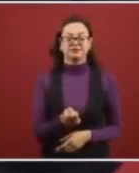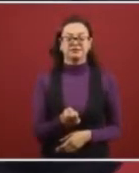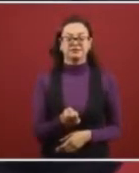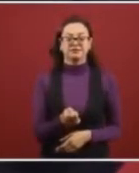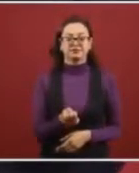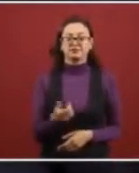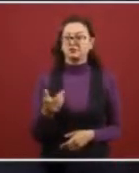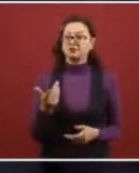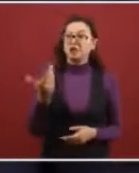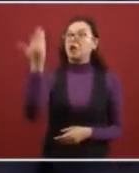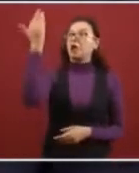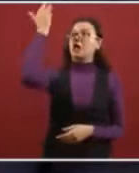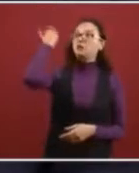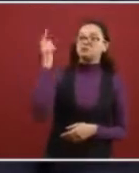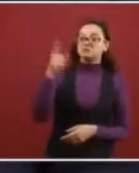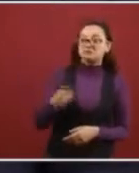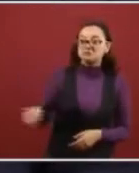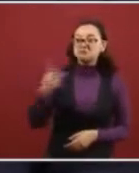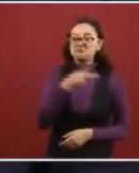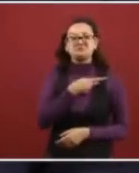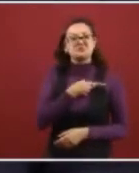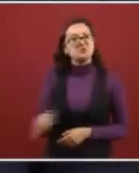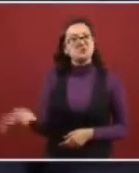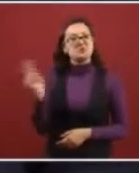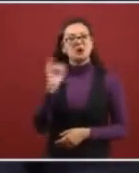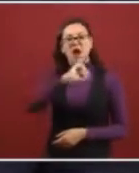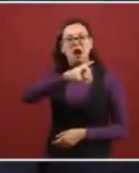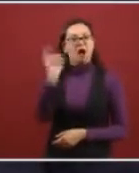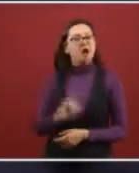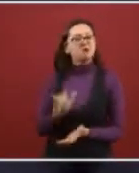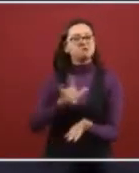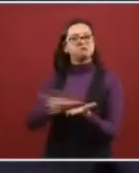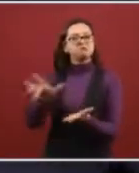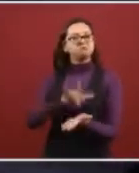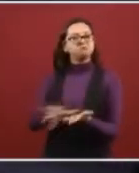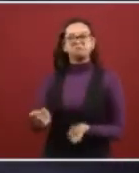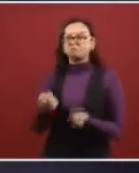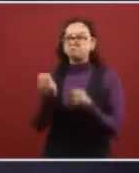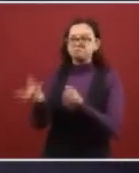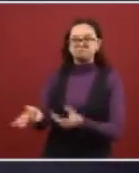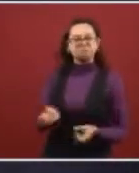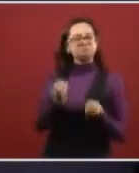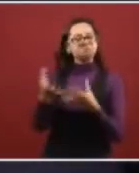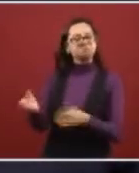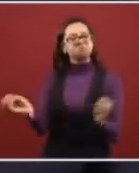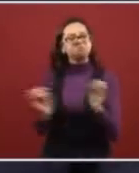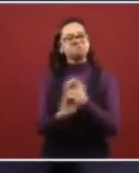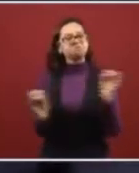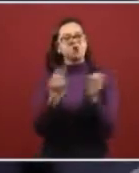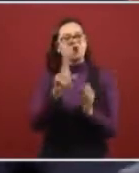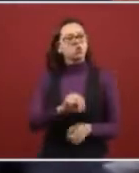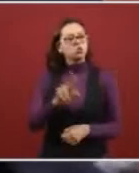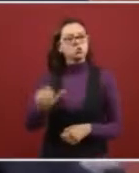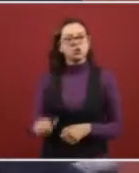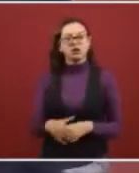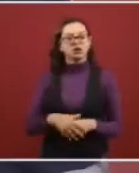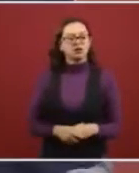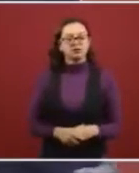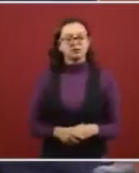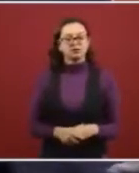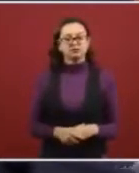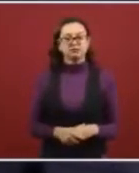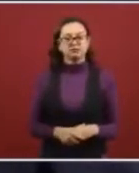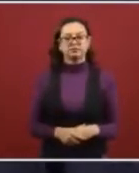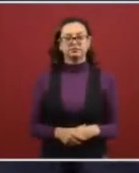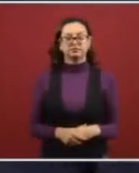se ayudaba. It's been given to those who were not getting help. No se le entregaban apoyos a los pobres. They did not give help to the el poor. El subsidio